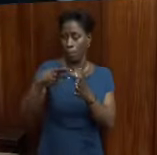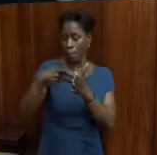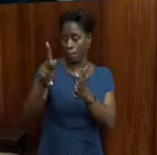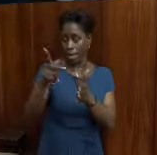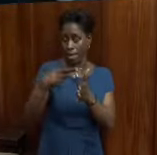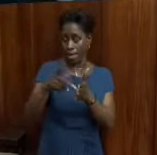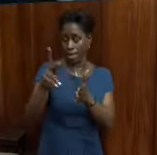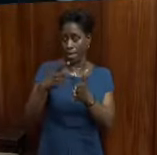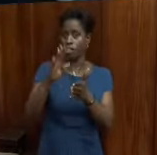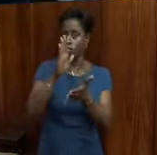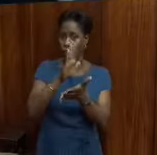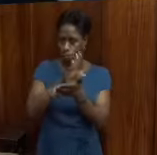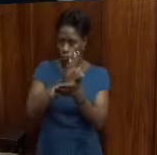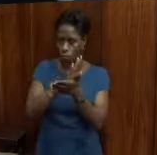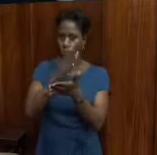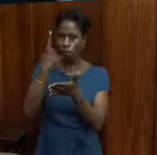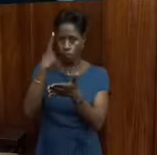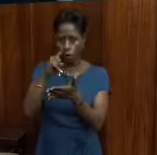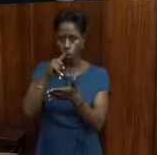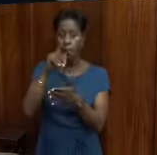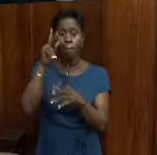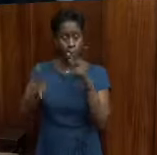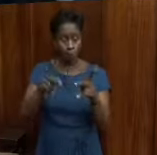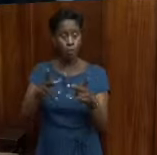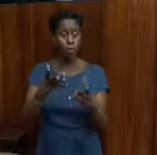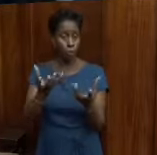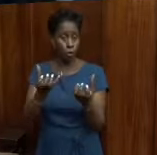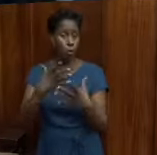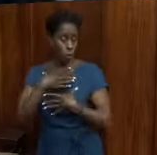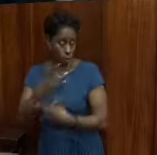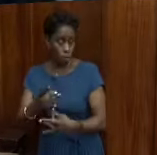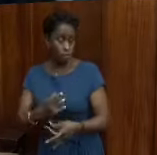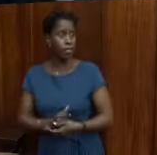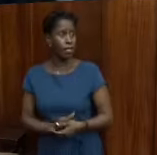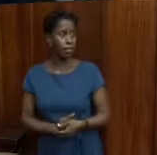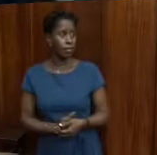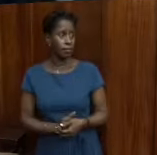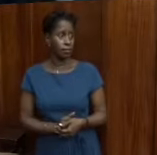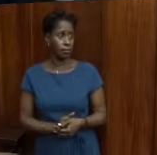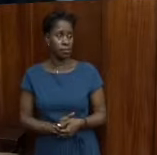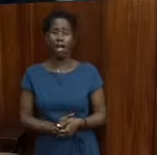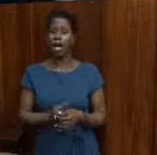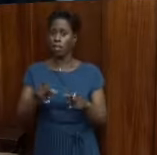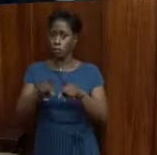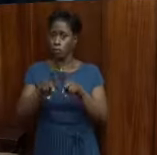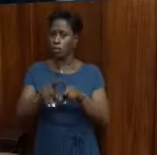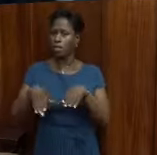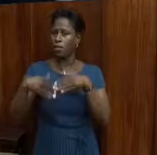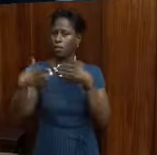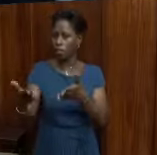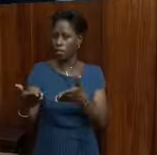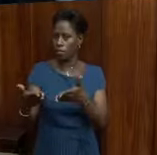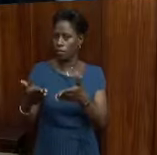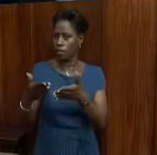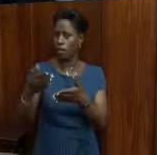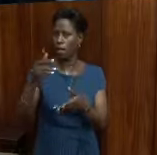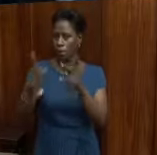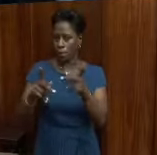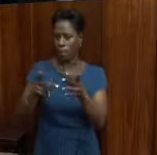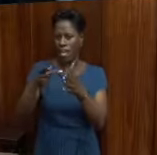Tuition for participants will be fully funded, and participants will be provided with a stipend for full